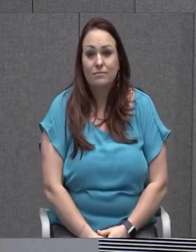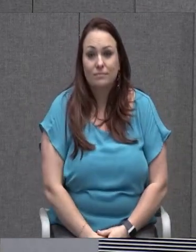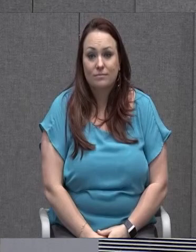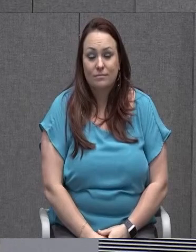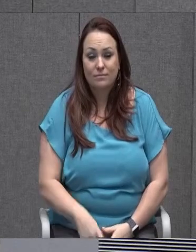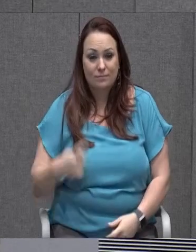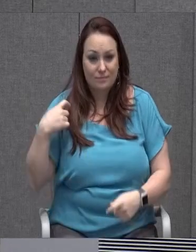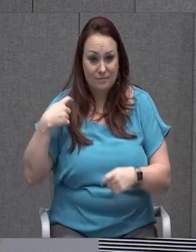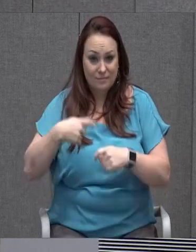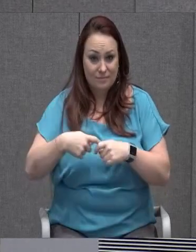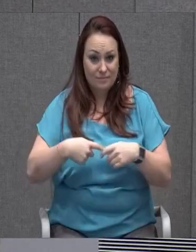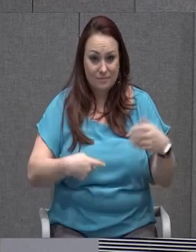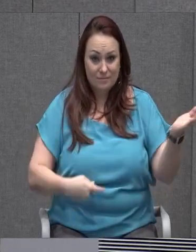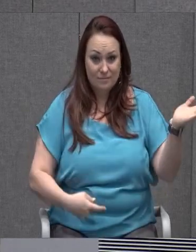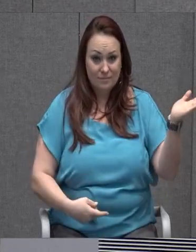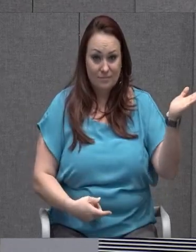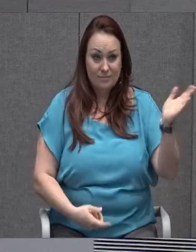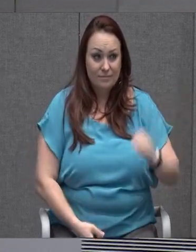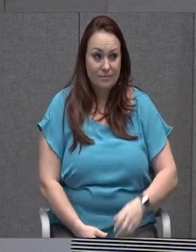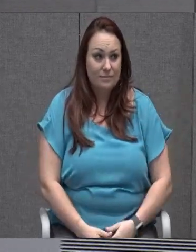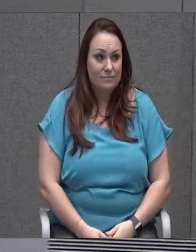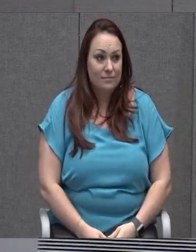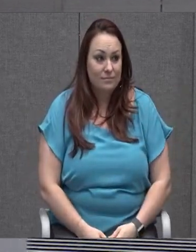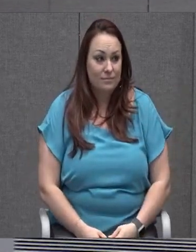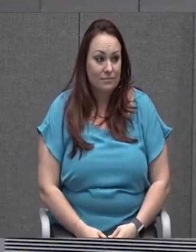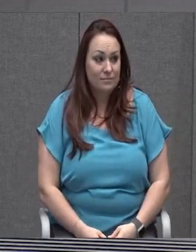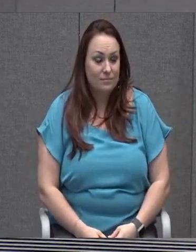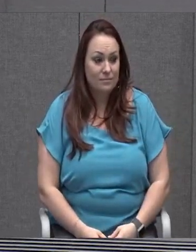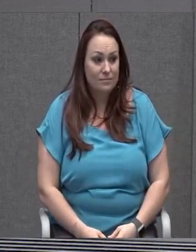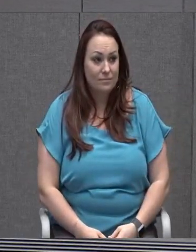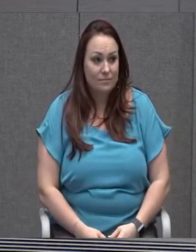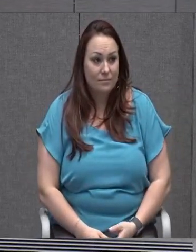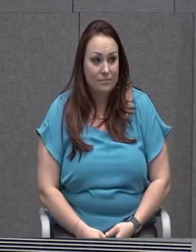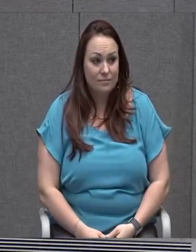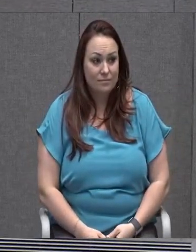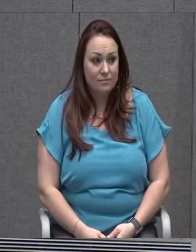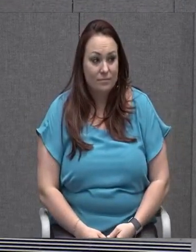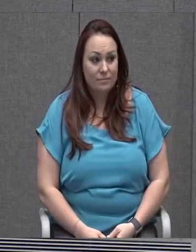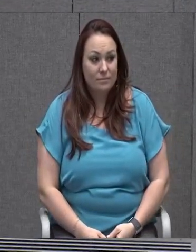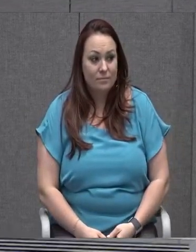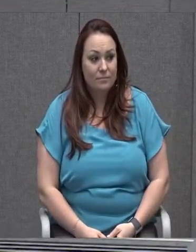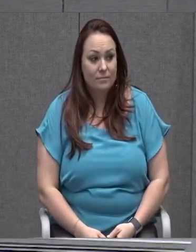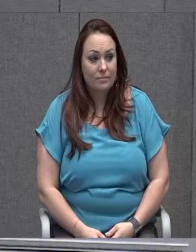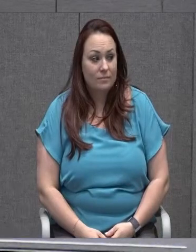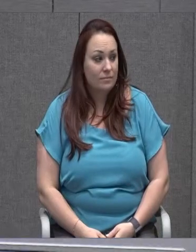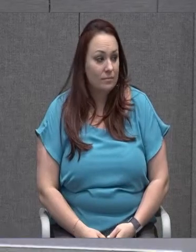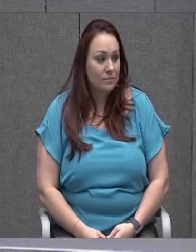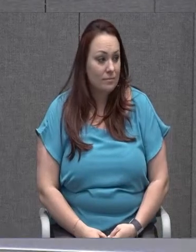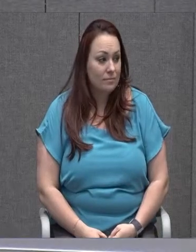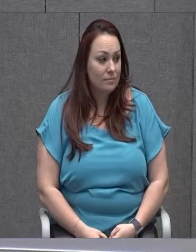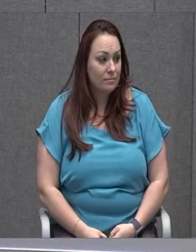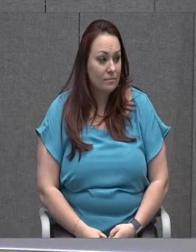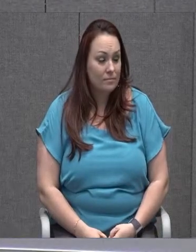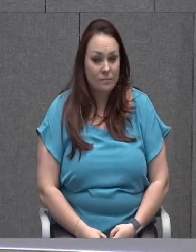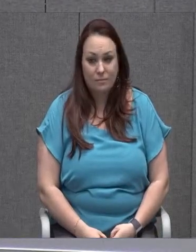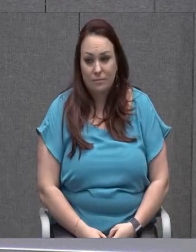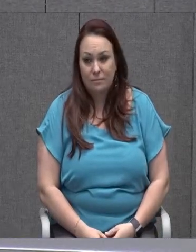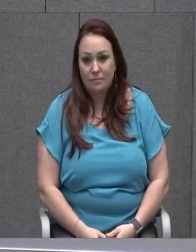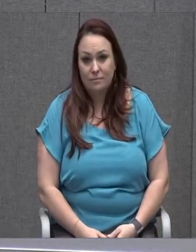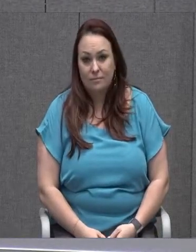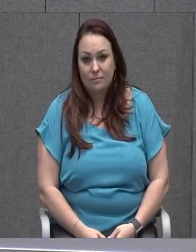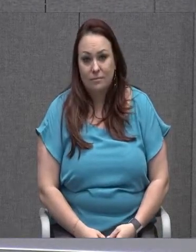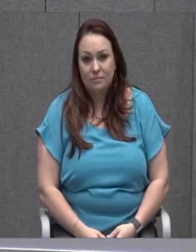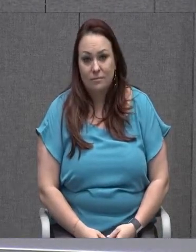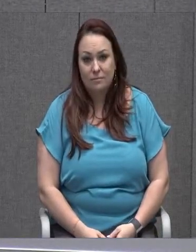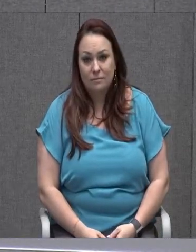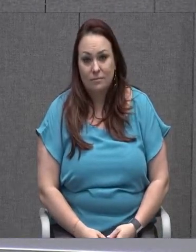saltamos. Saltamos con 2 pies, saltamos de una pierna a la otra pierna y también saltamos